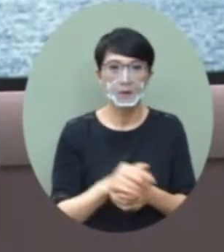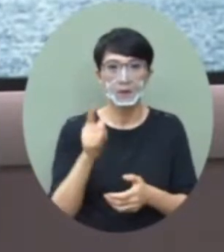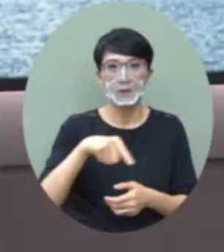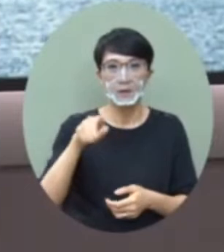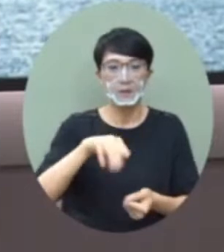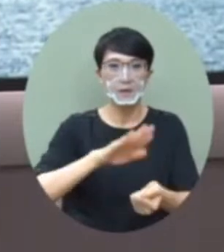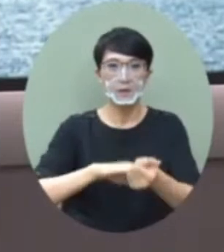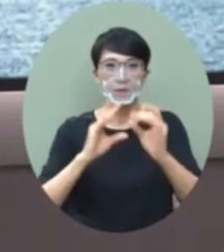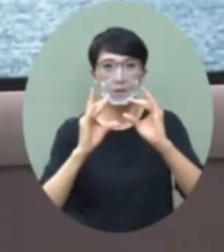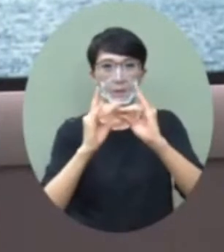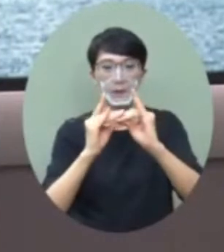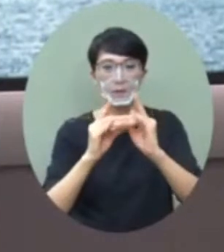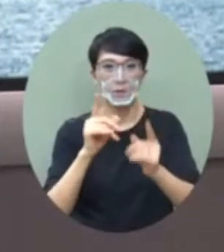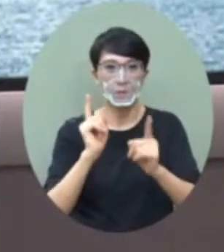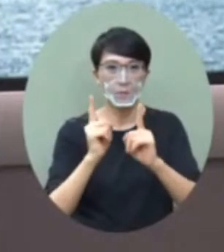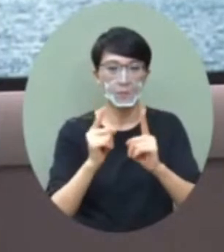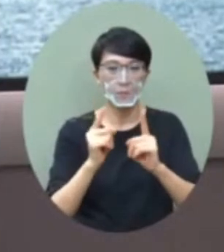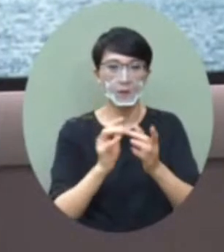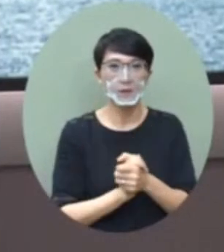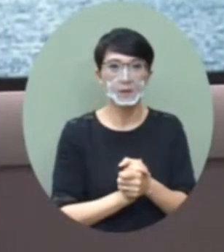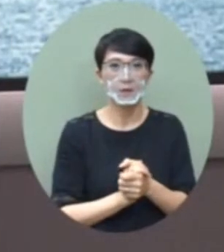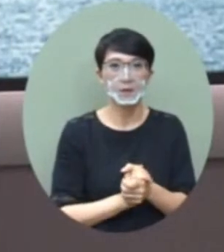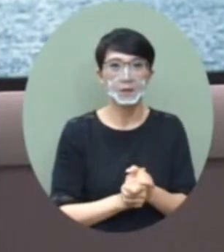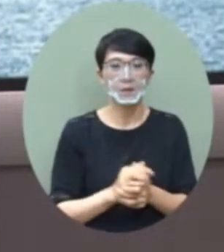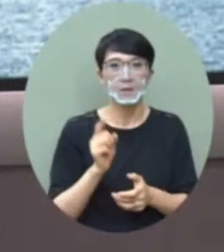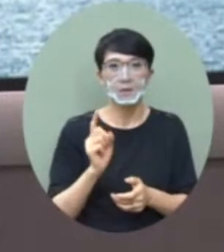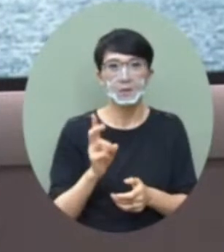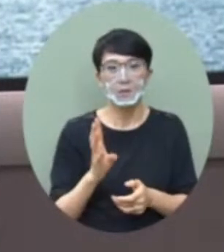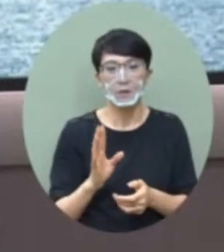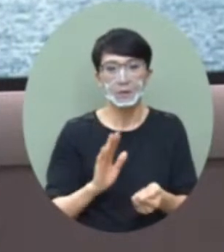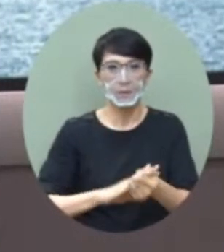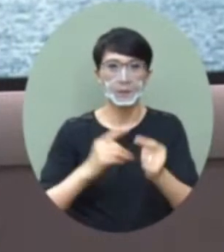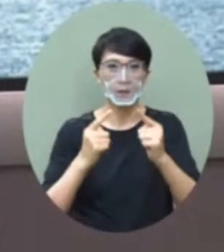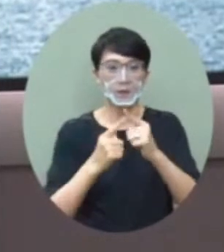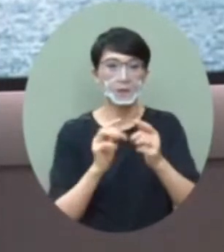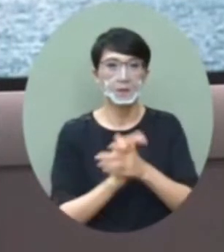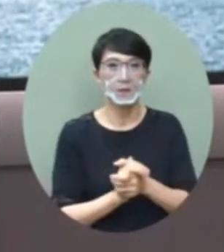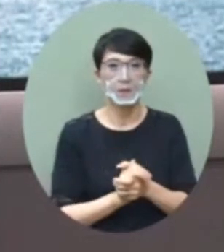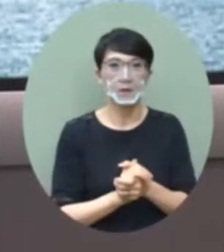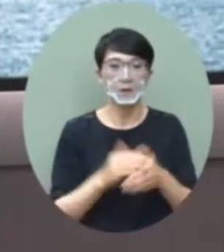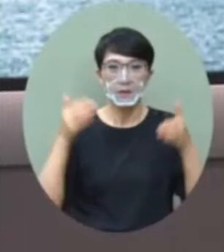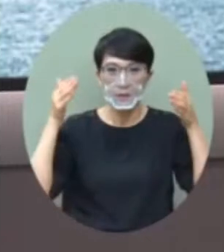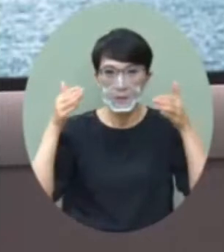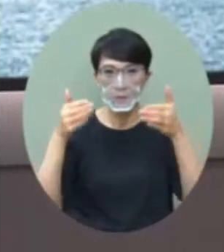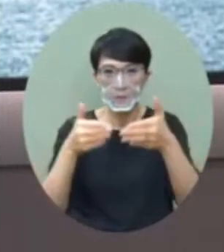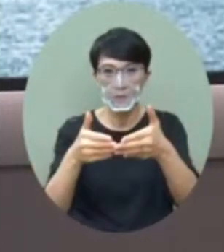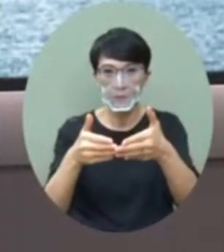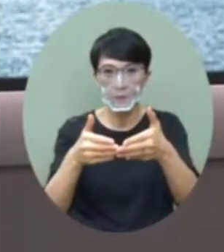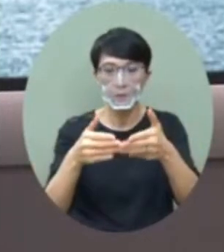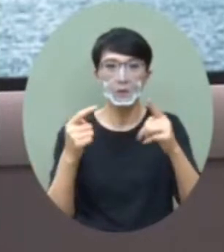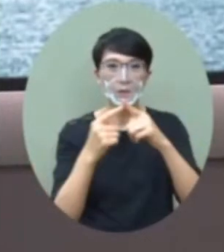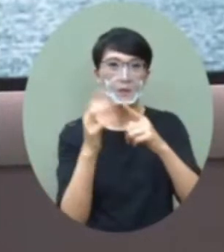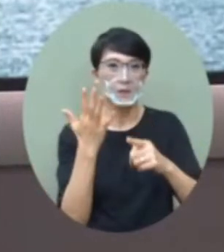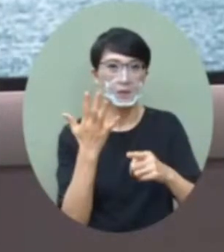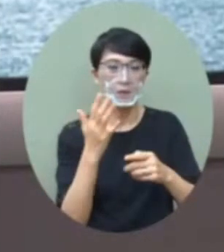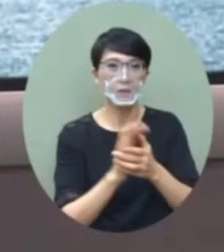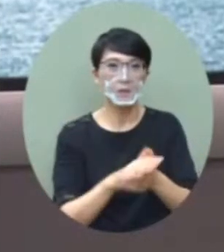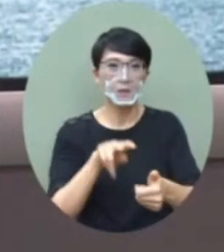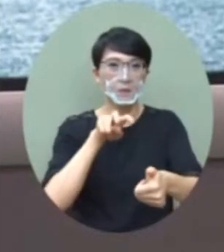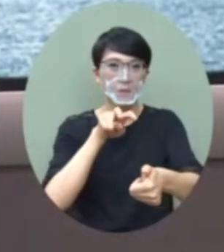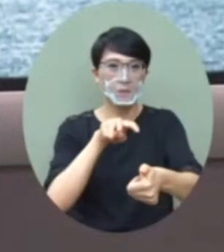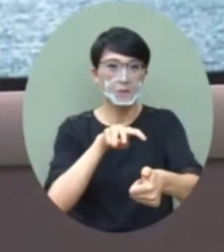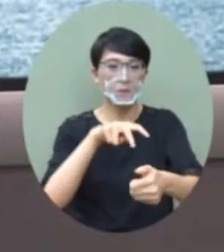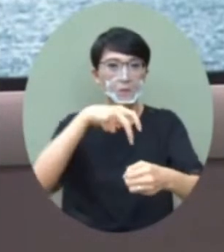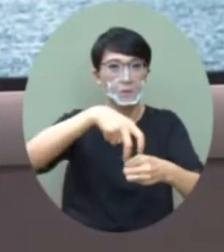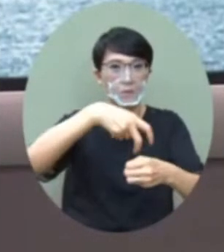patients that require more care. With the visiting mainland medical teams in Hong Kong, we